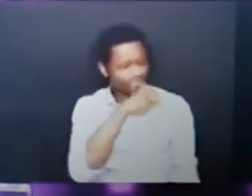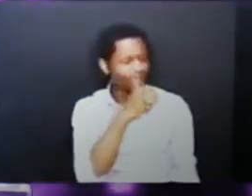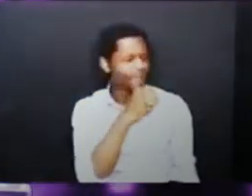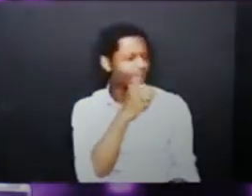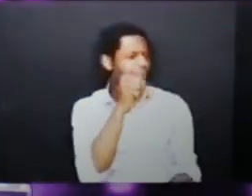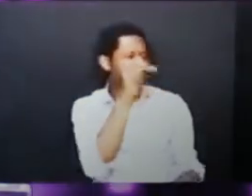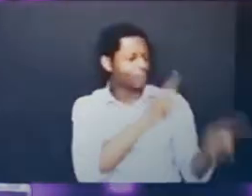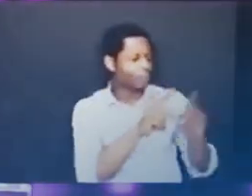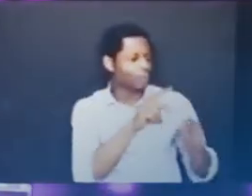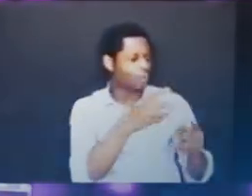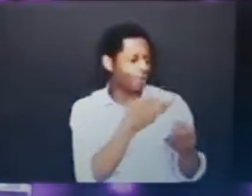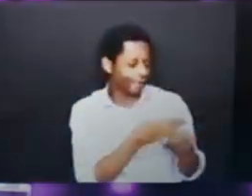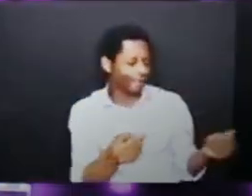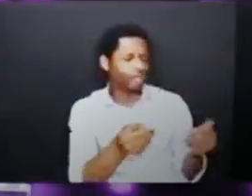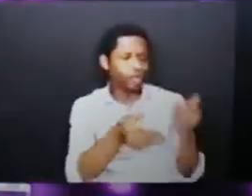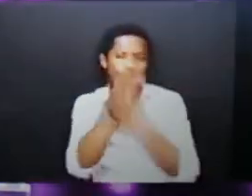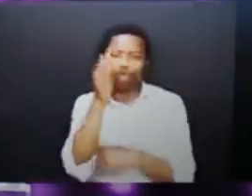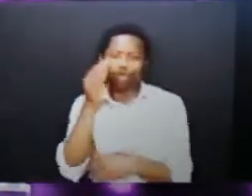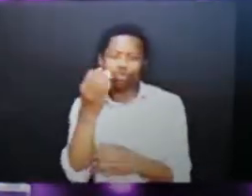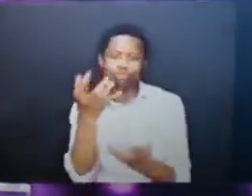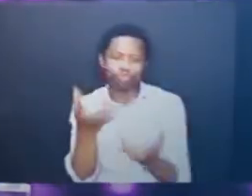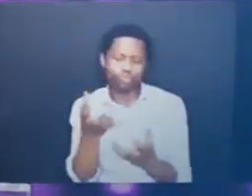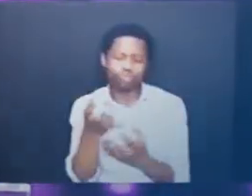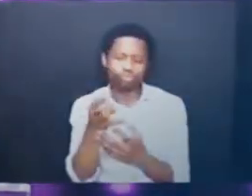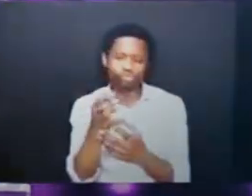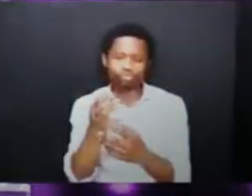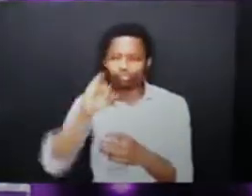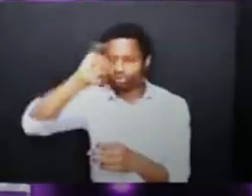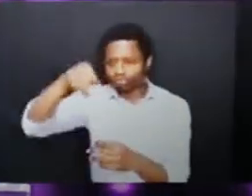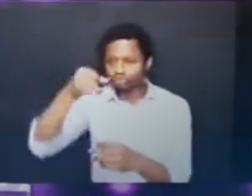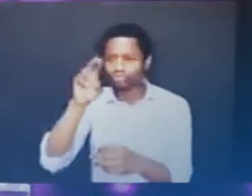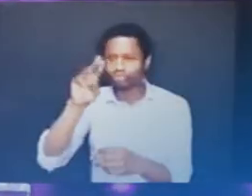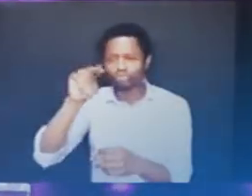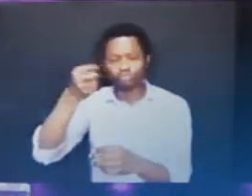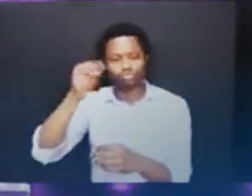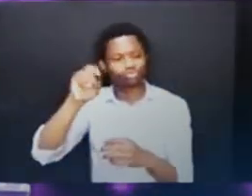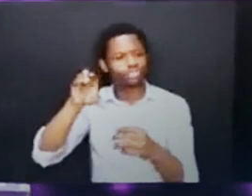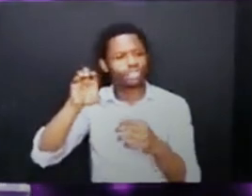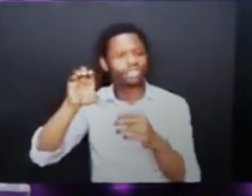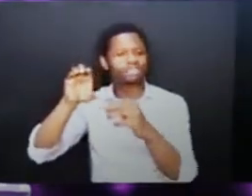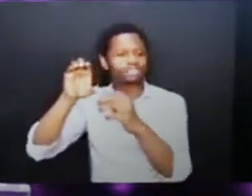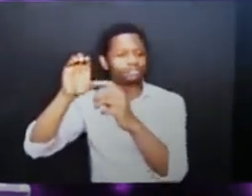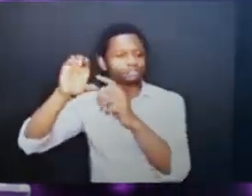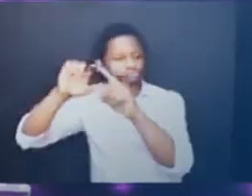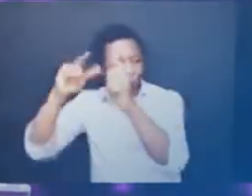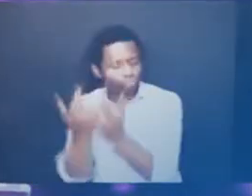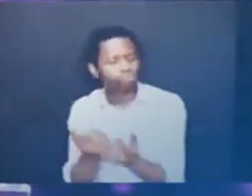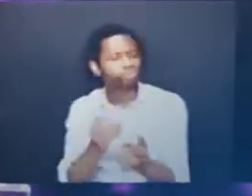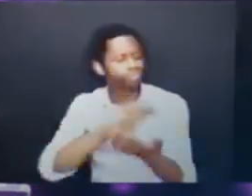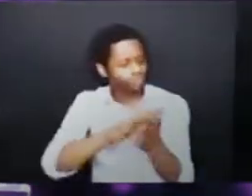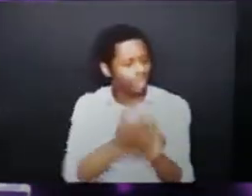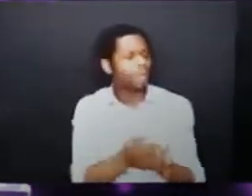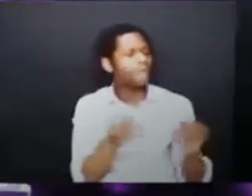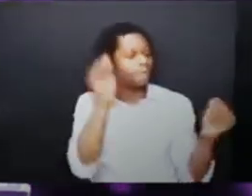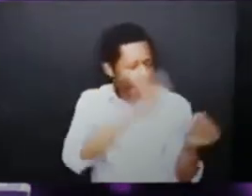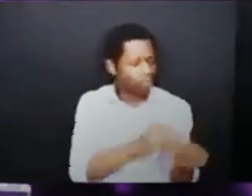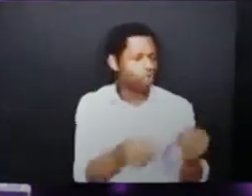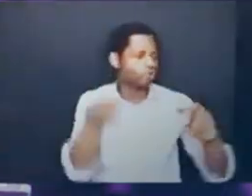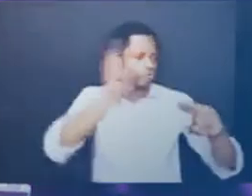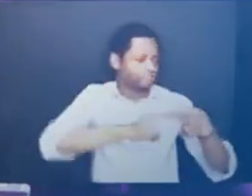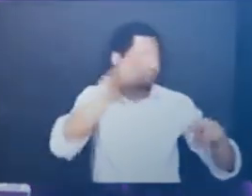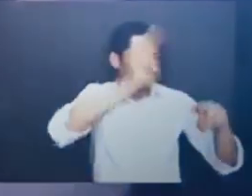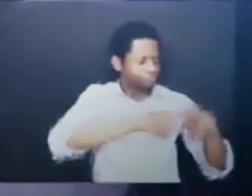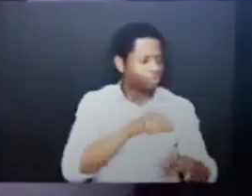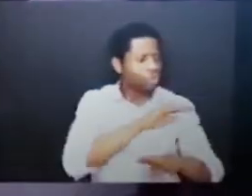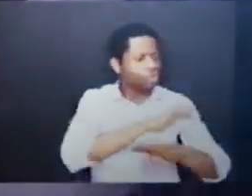or Judah to increase. Increase and don't decrease.